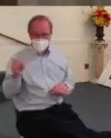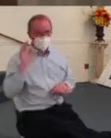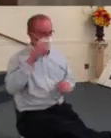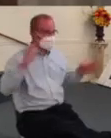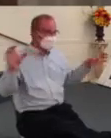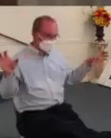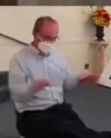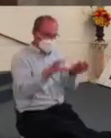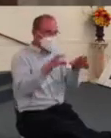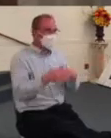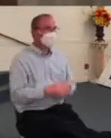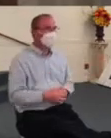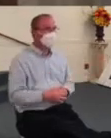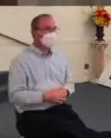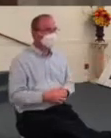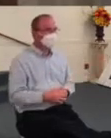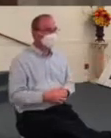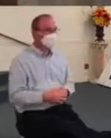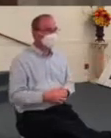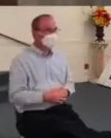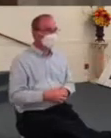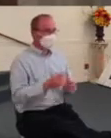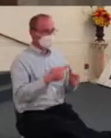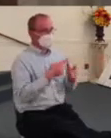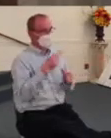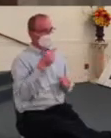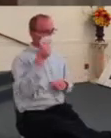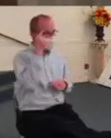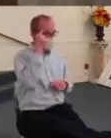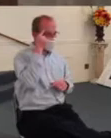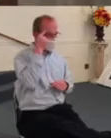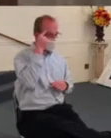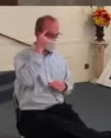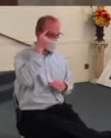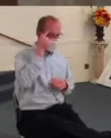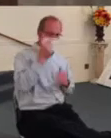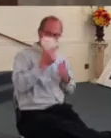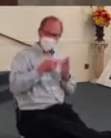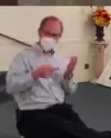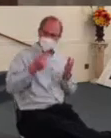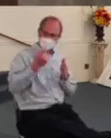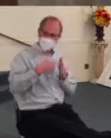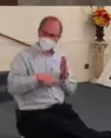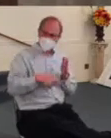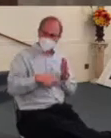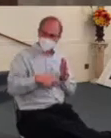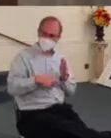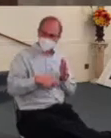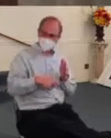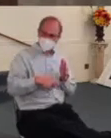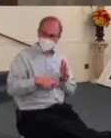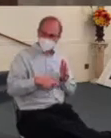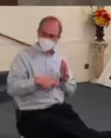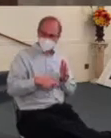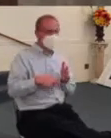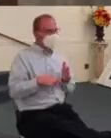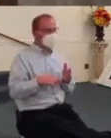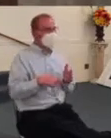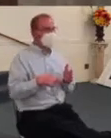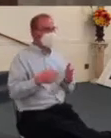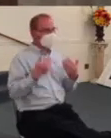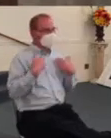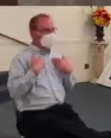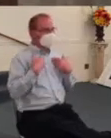think, whatever the cost, surely there was cheaper perfumes around. Surely she could have